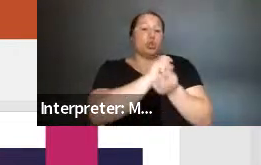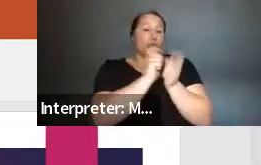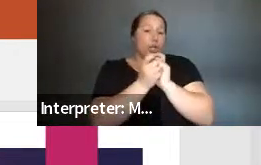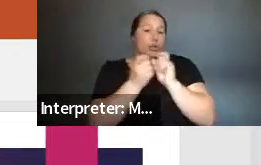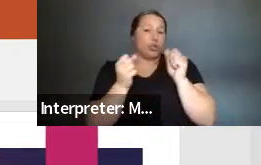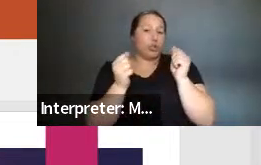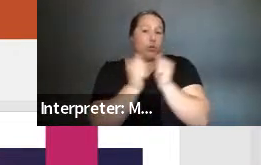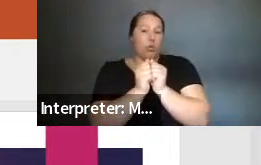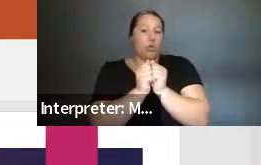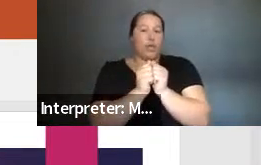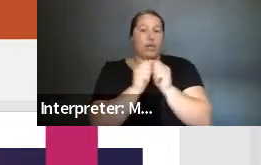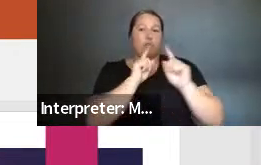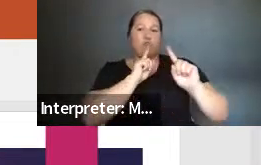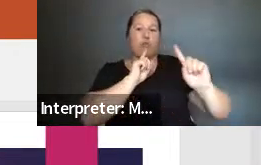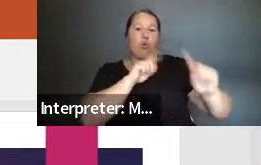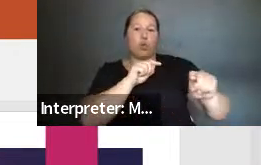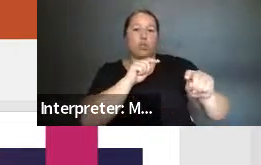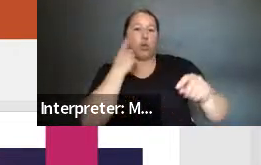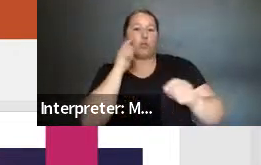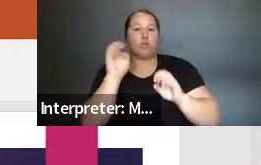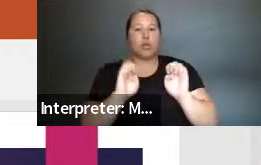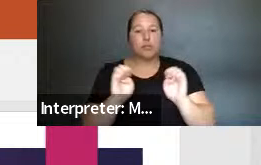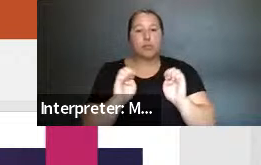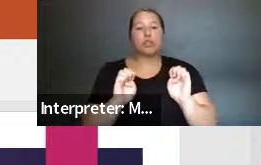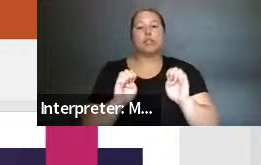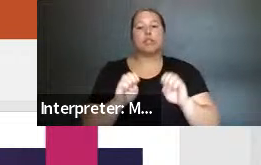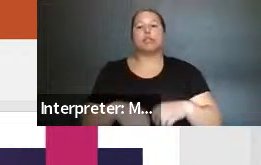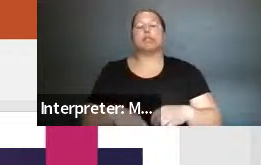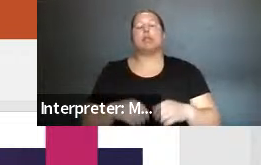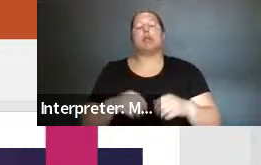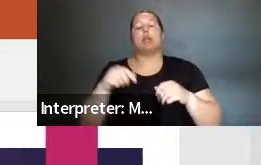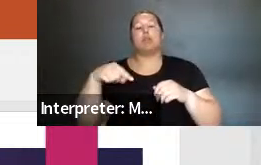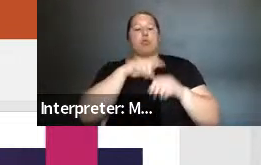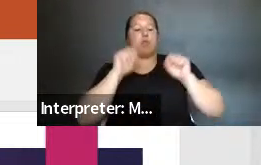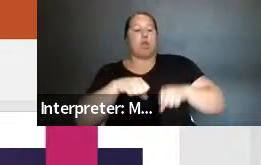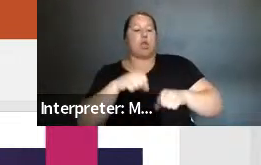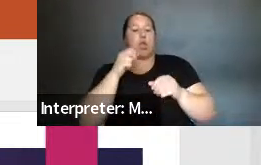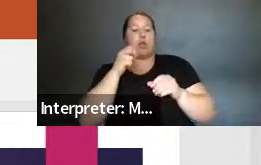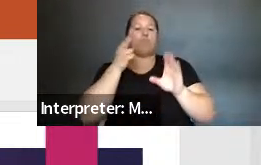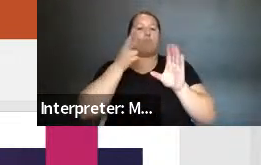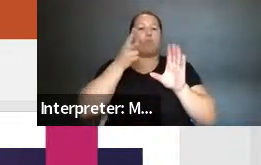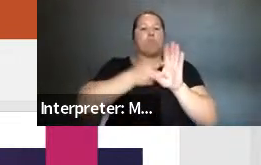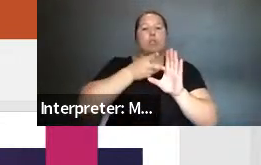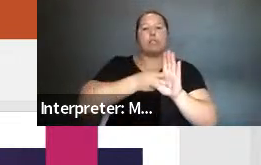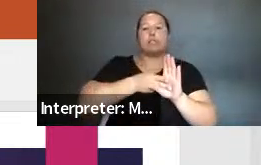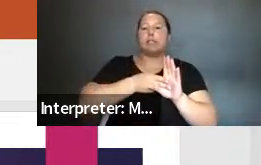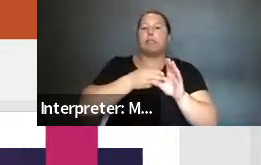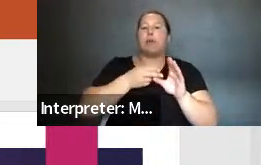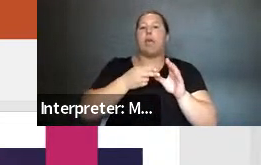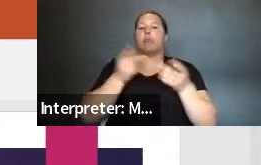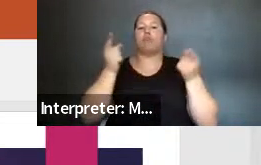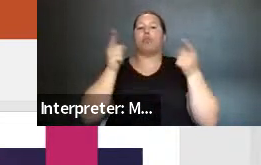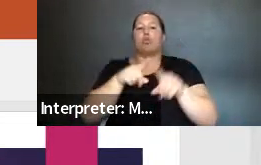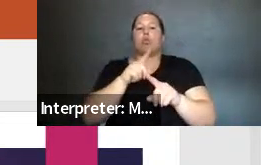also have members of those team members who could participate with us during a homicide response.